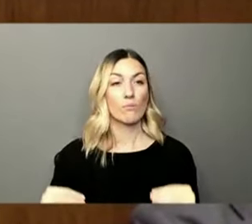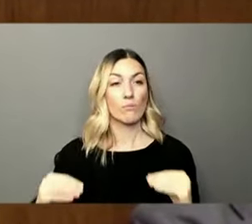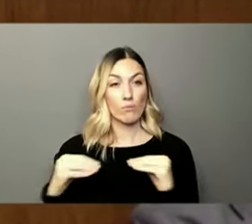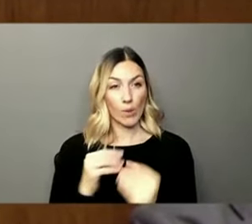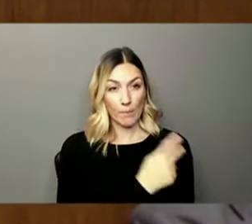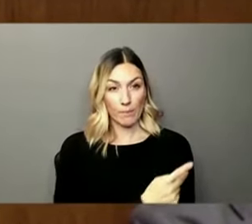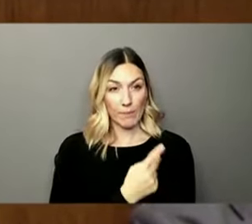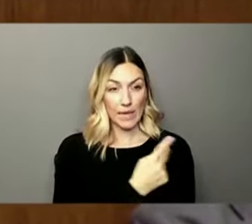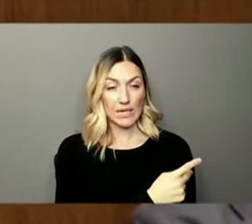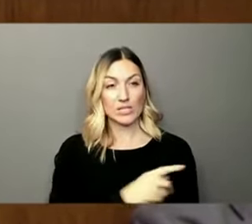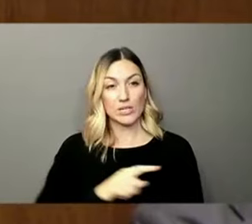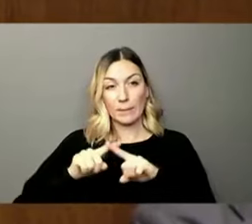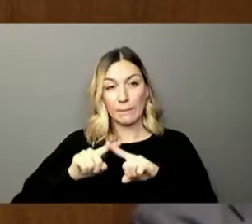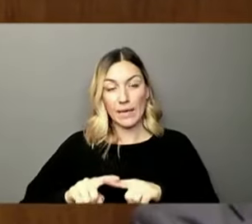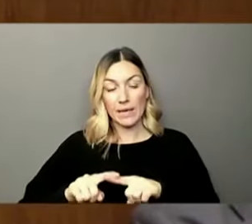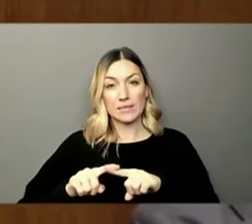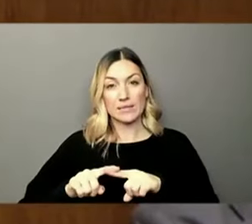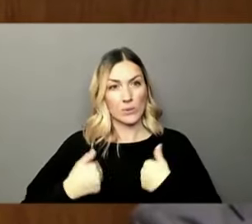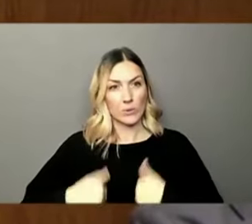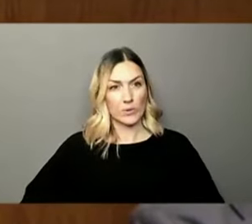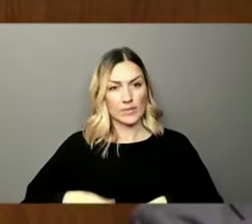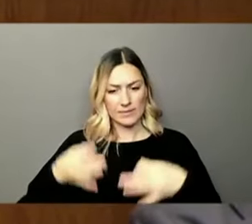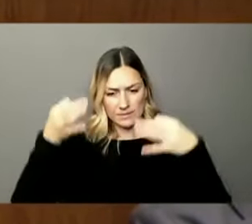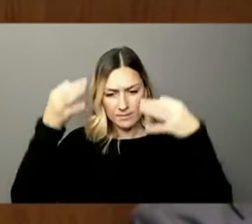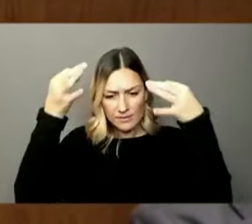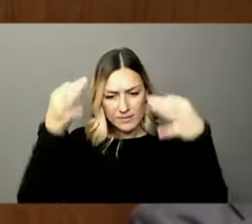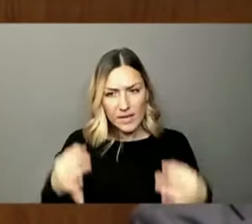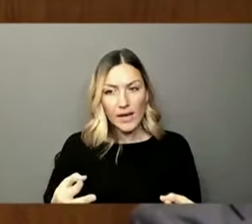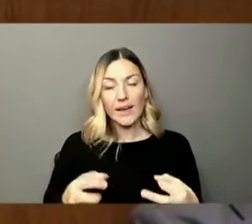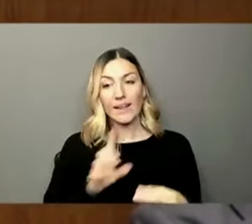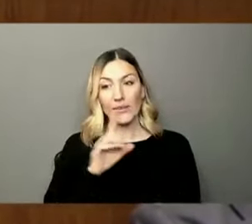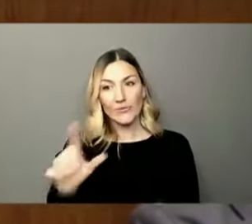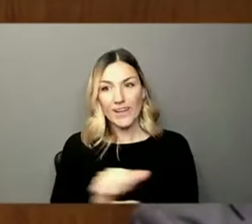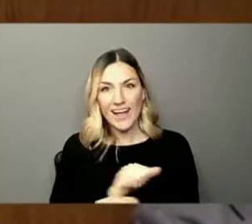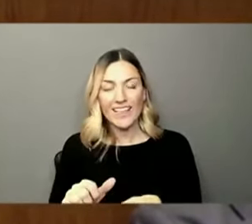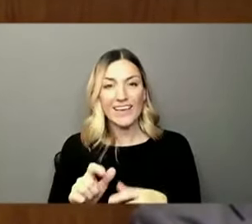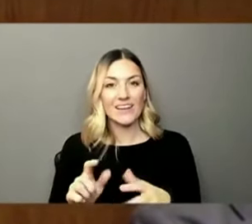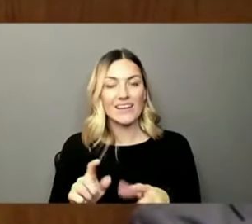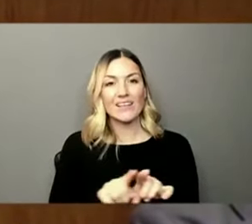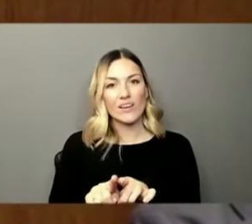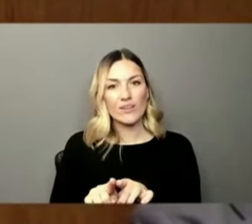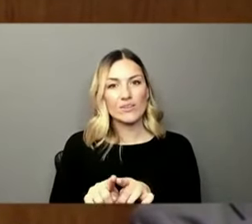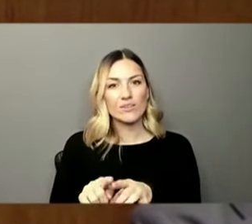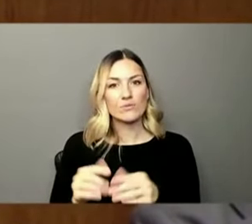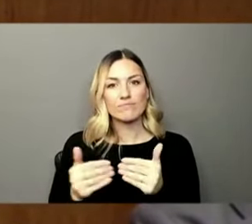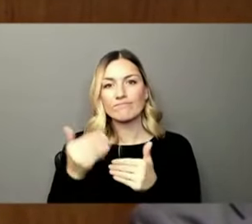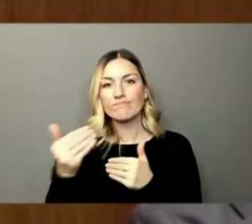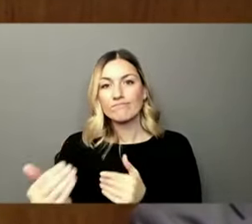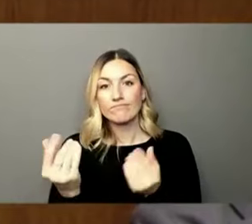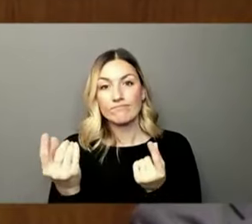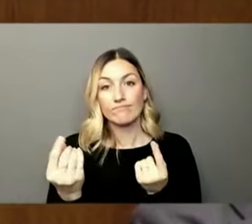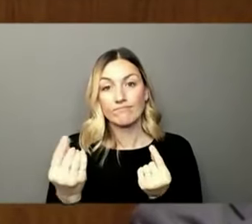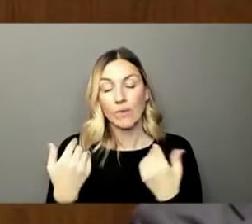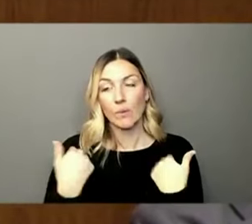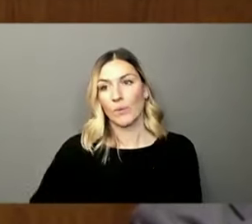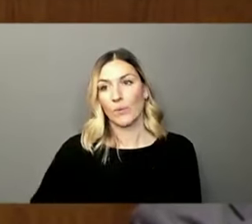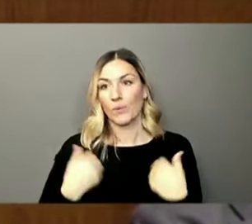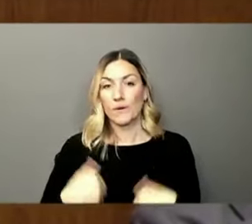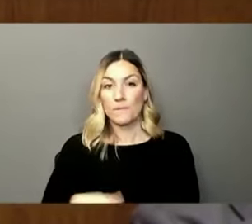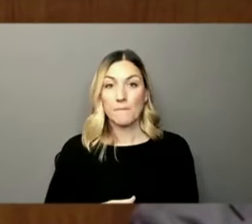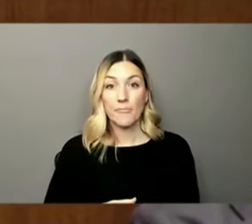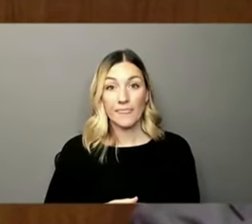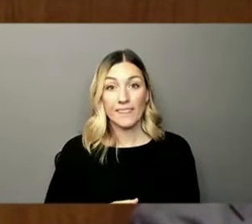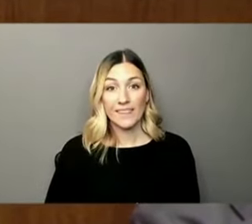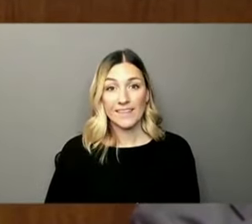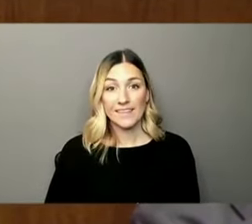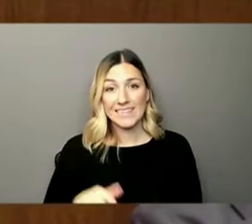patient-based in terms of determining what the reality is, but then also what the next step should be. So we're a little over